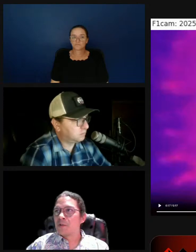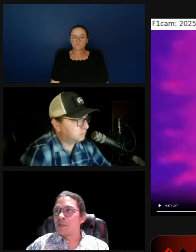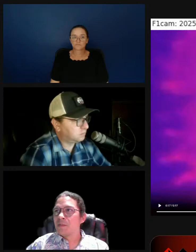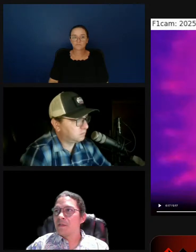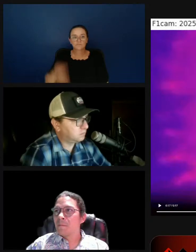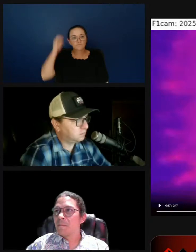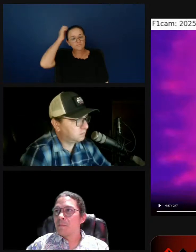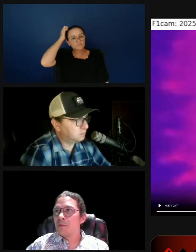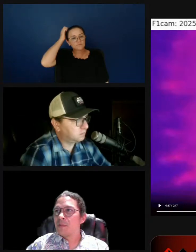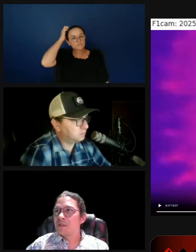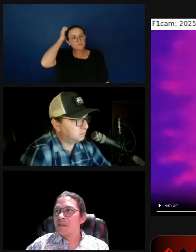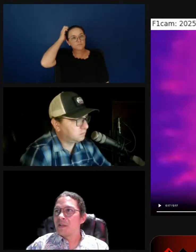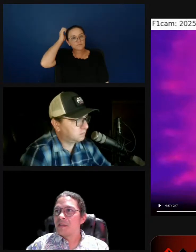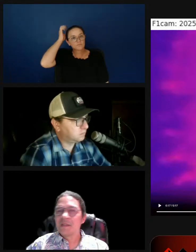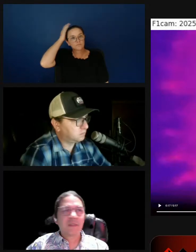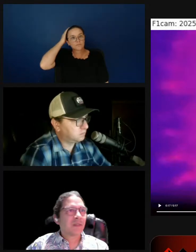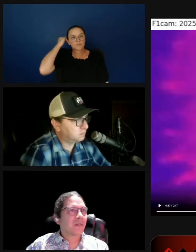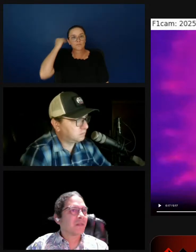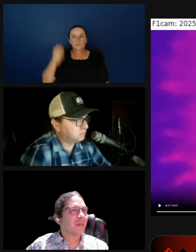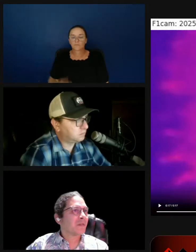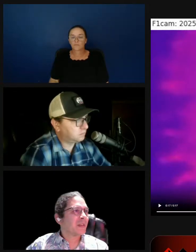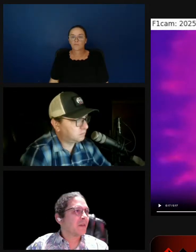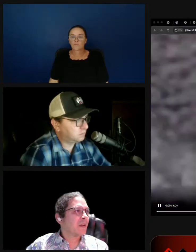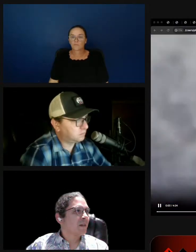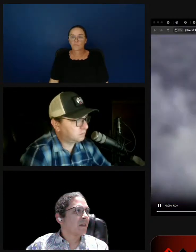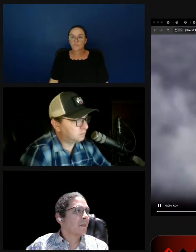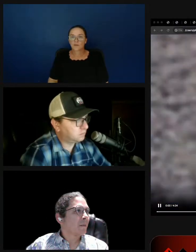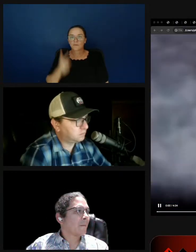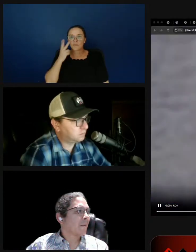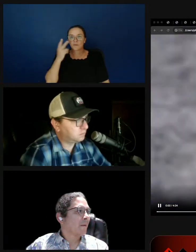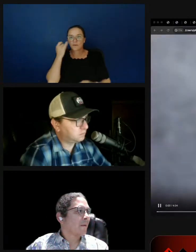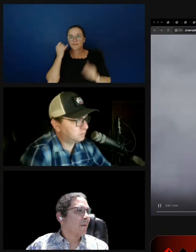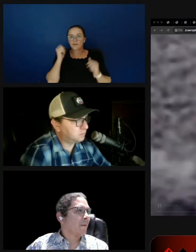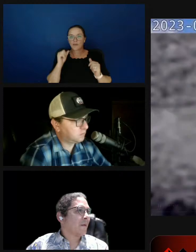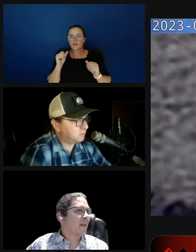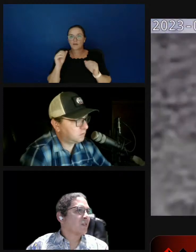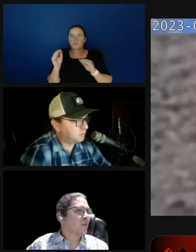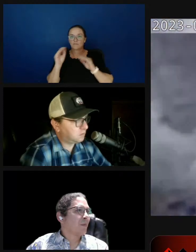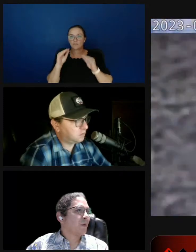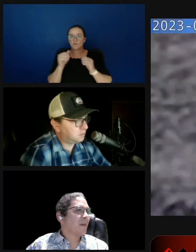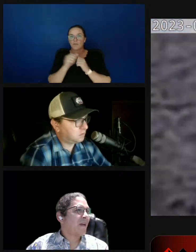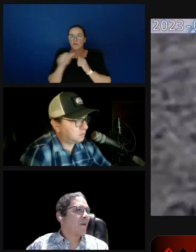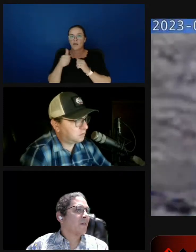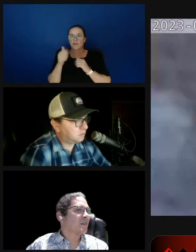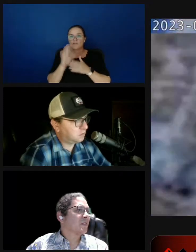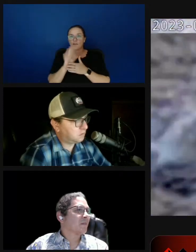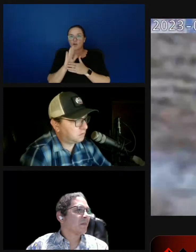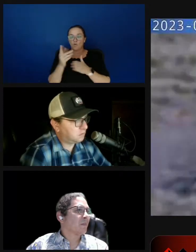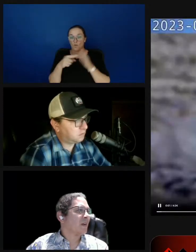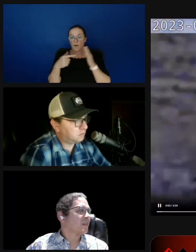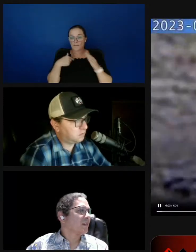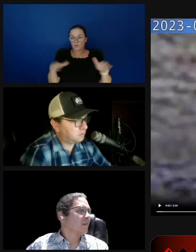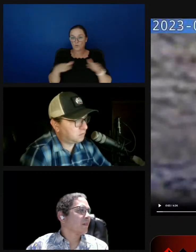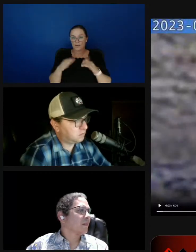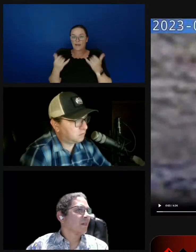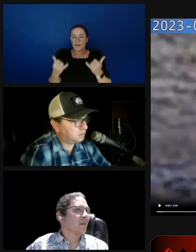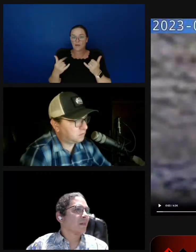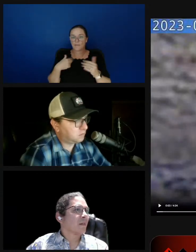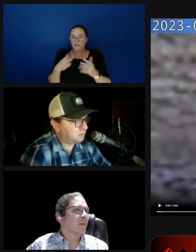Yeah, so let me see if I can get this to another video on here. All right, so what I'm doing now is, I'm gonna pause